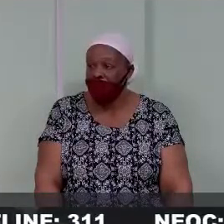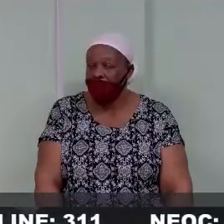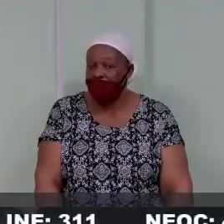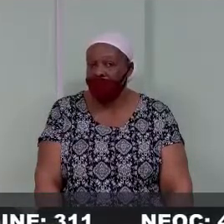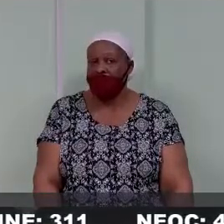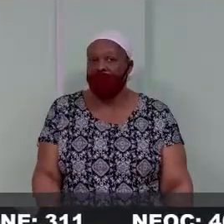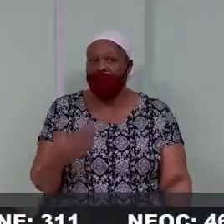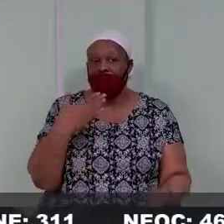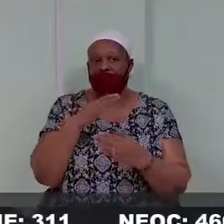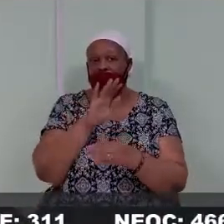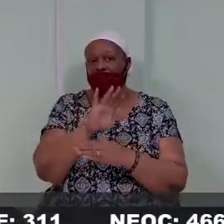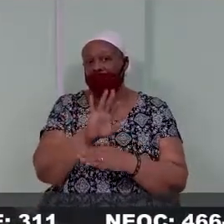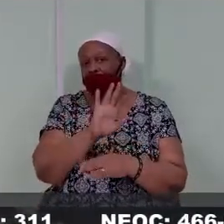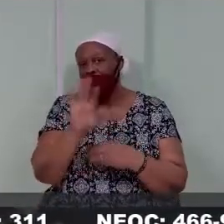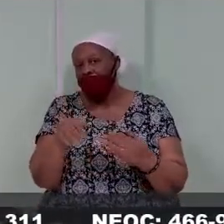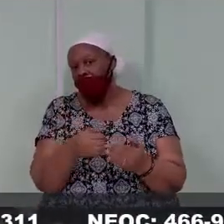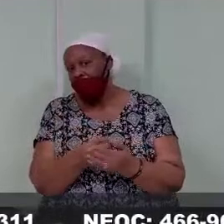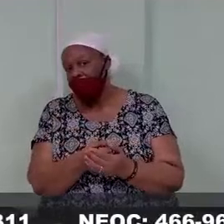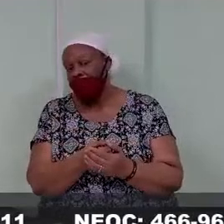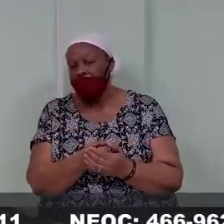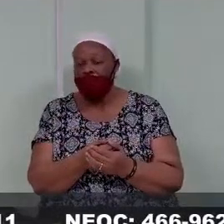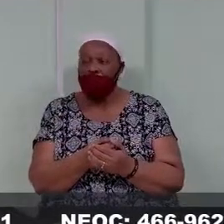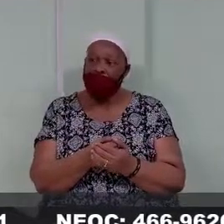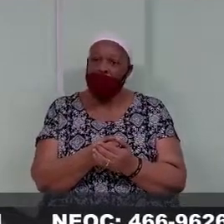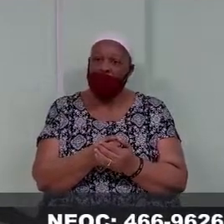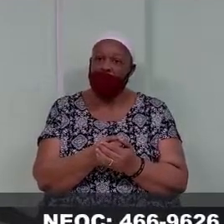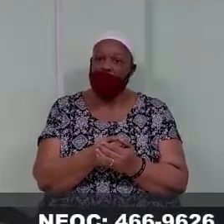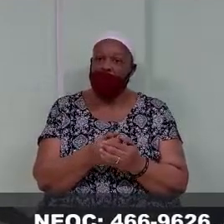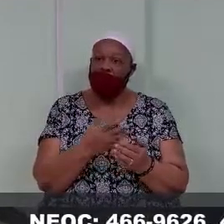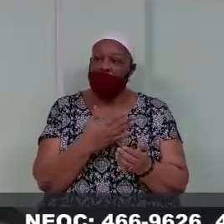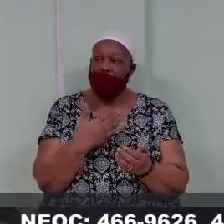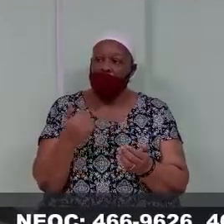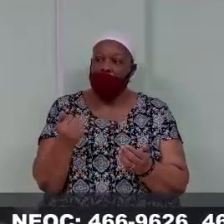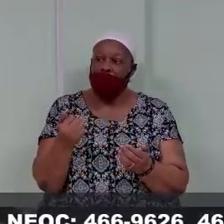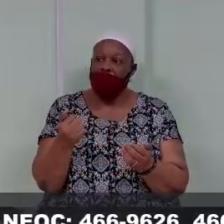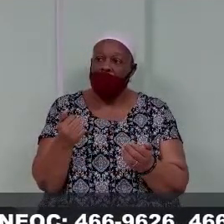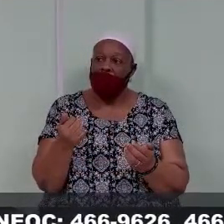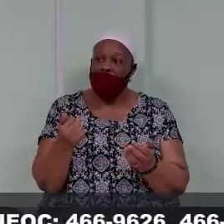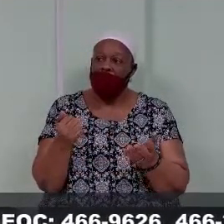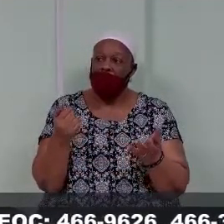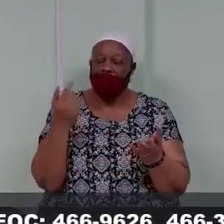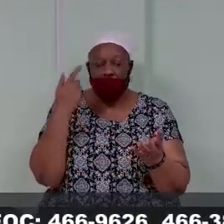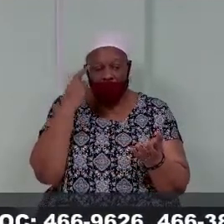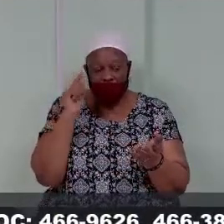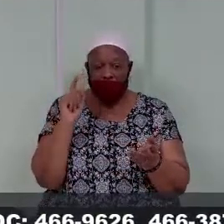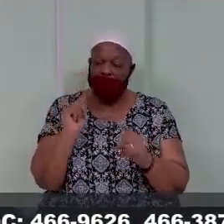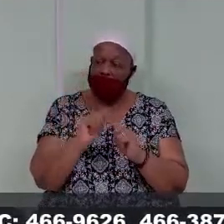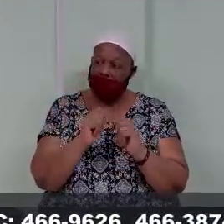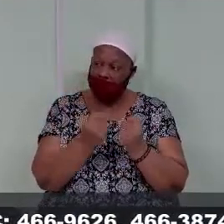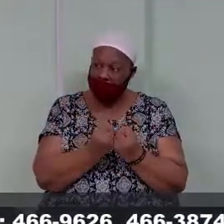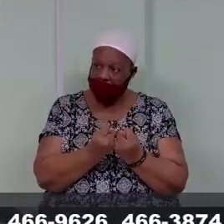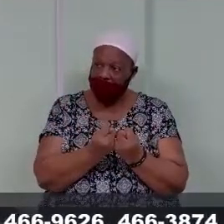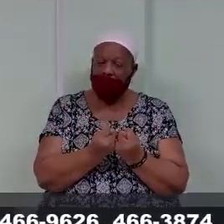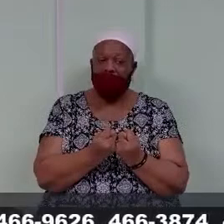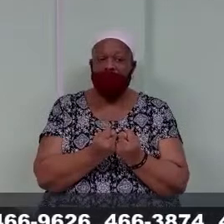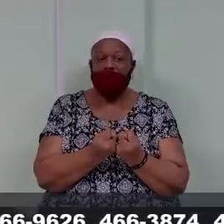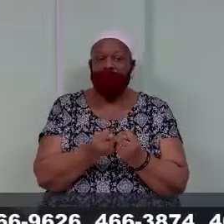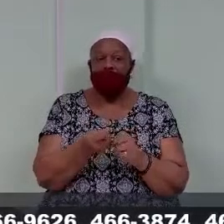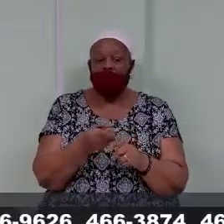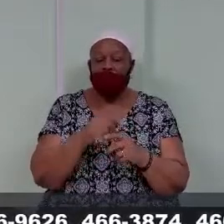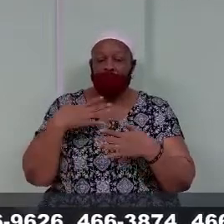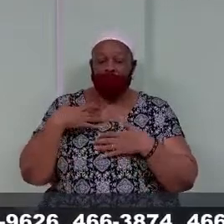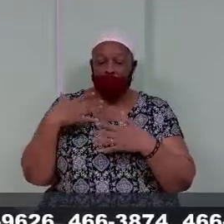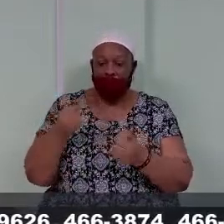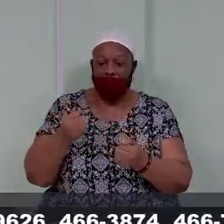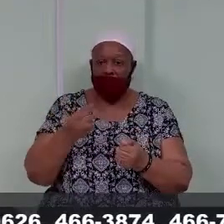Good afternoon, everyone. On behalf of the Ministry of Health and the COVID-19 Task Force, I would